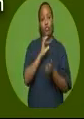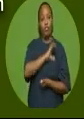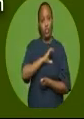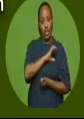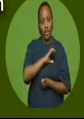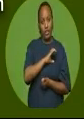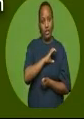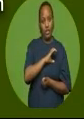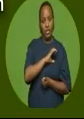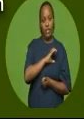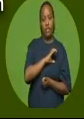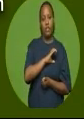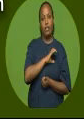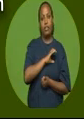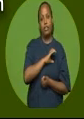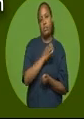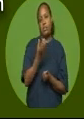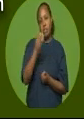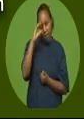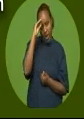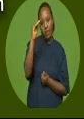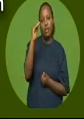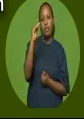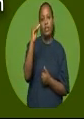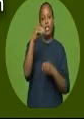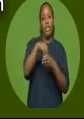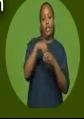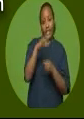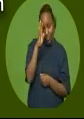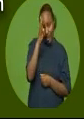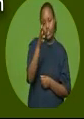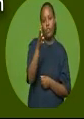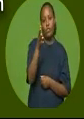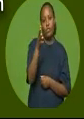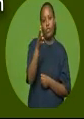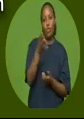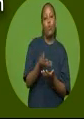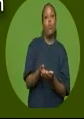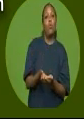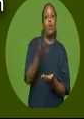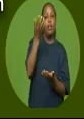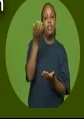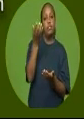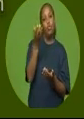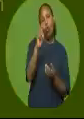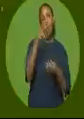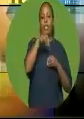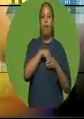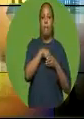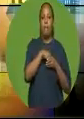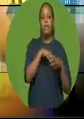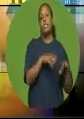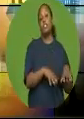feature stresses the role of man in the creation of wealth or